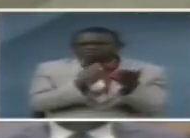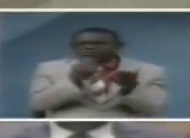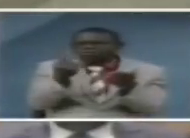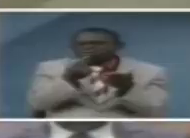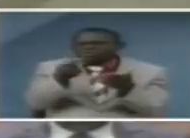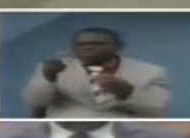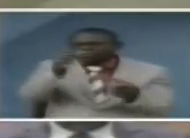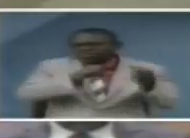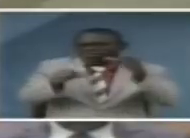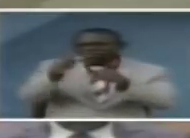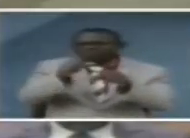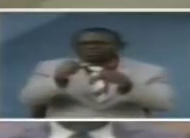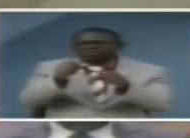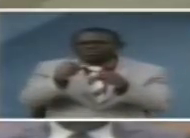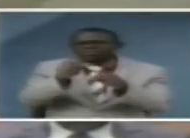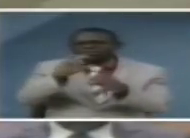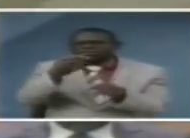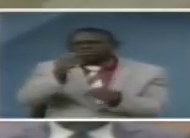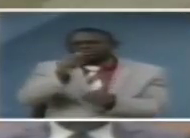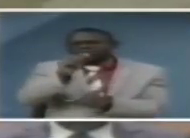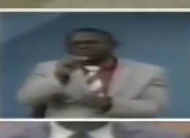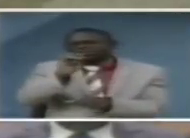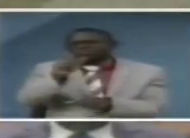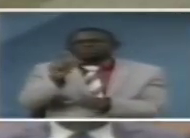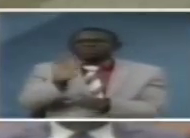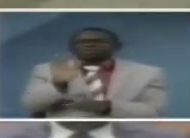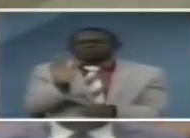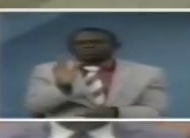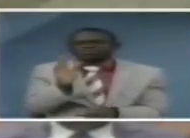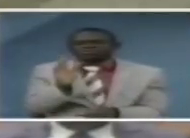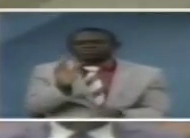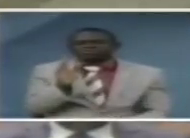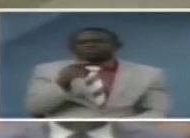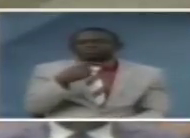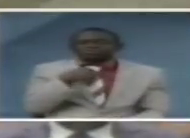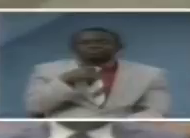content except for educational and scientific channels.